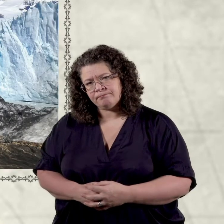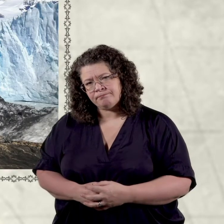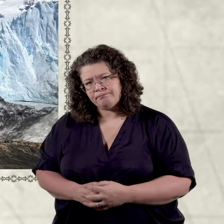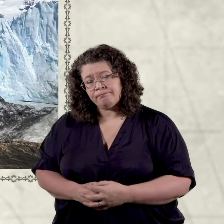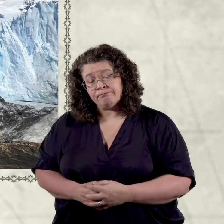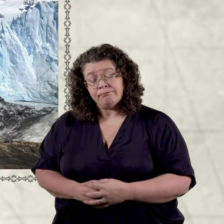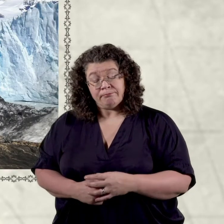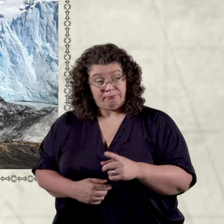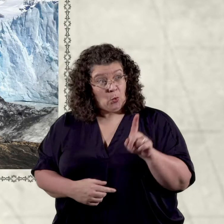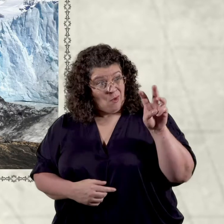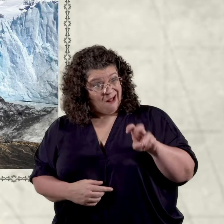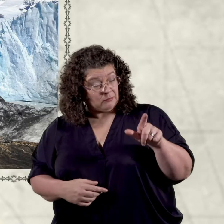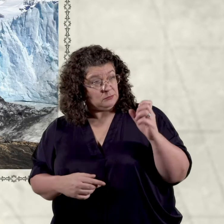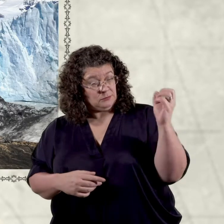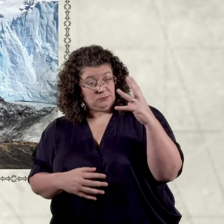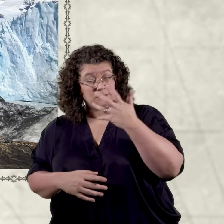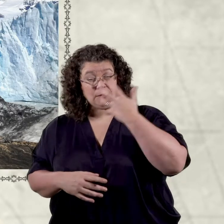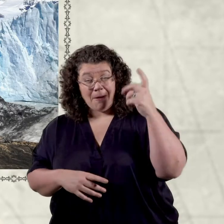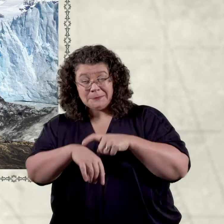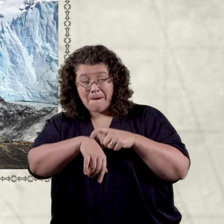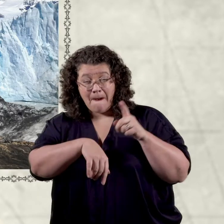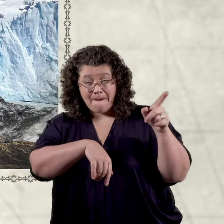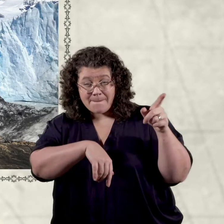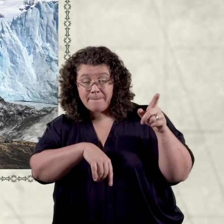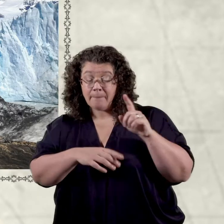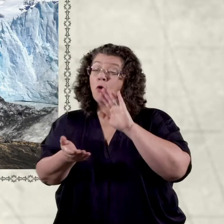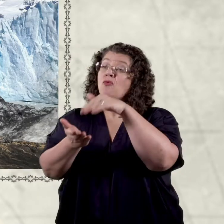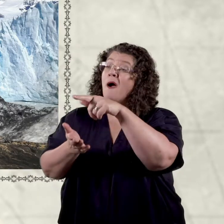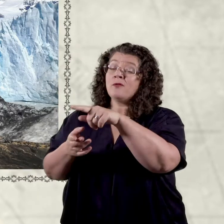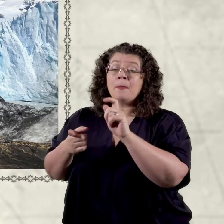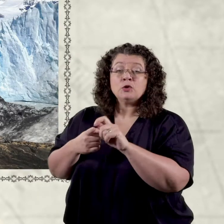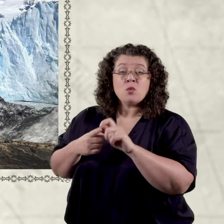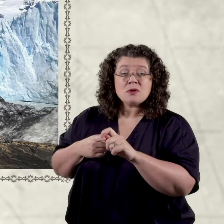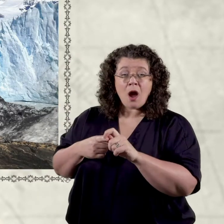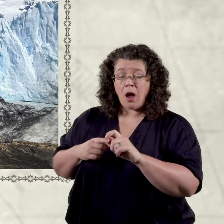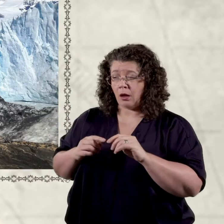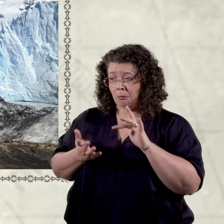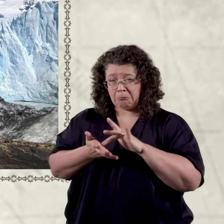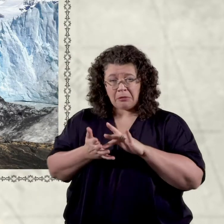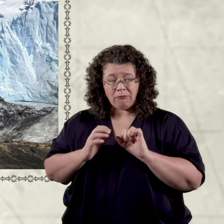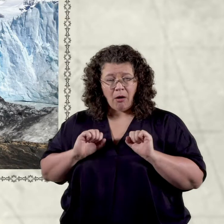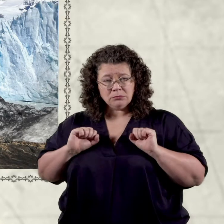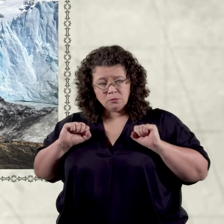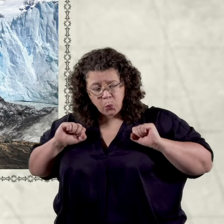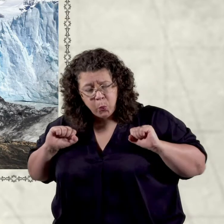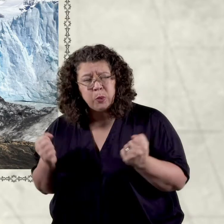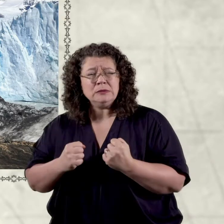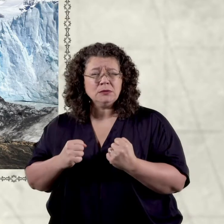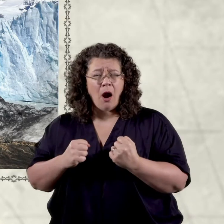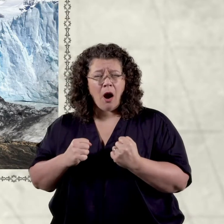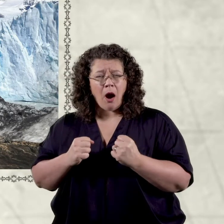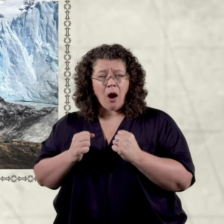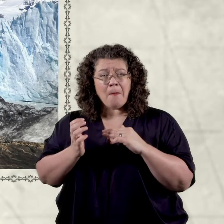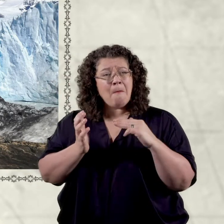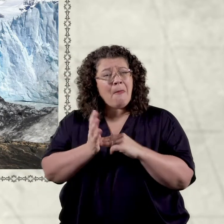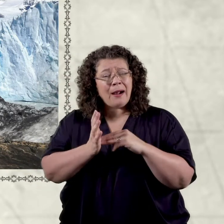Although it was summertime back home in Wales, we'd arrived in Patagonia right in the middle of winter, and